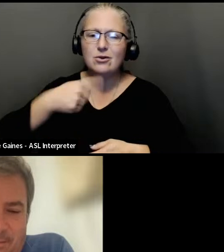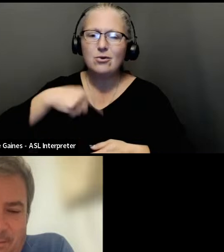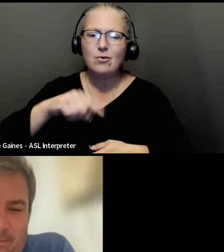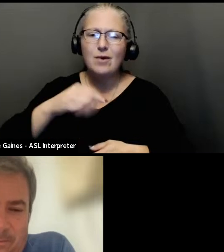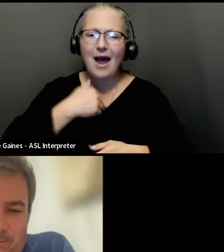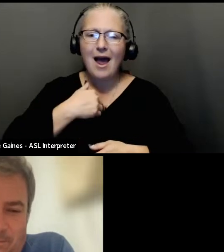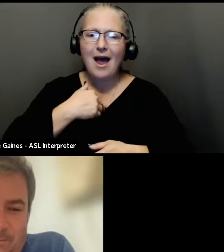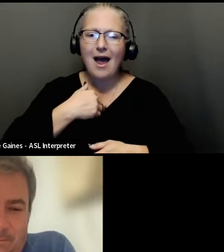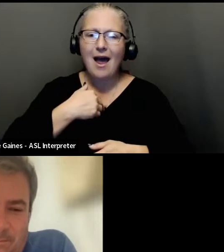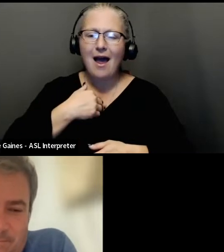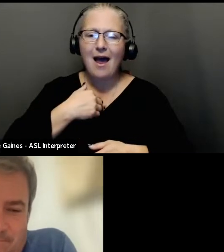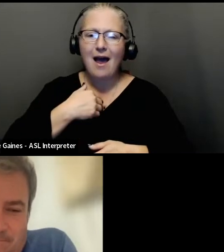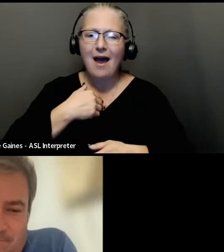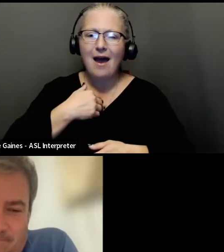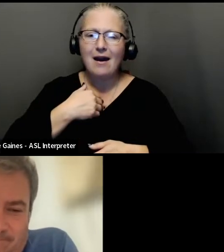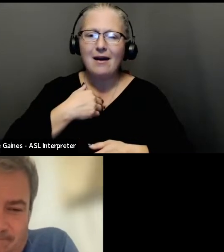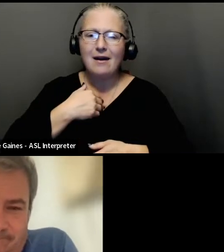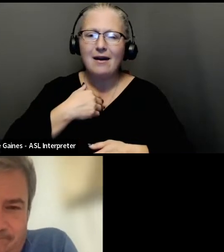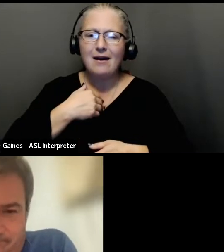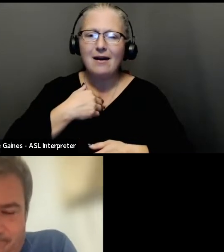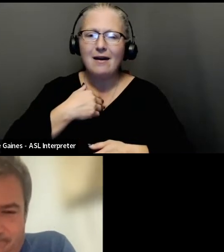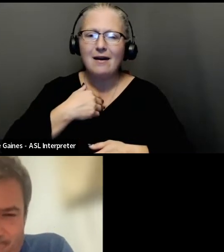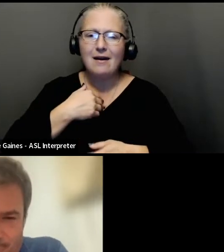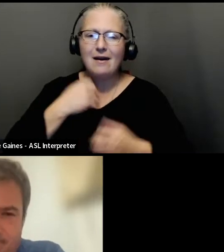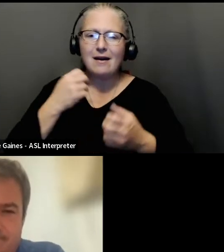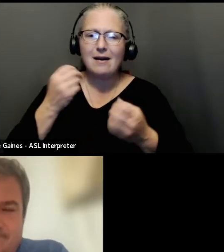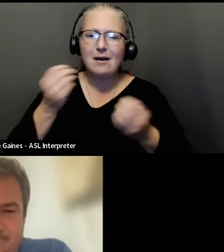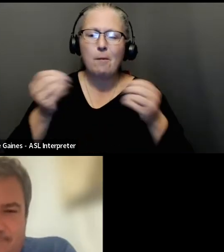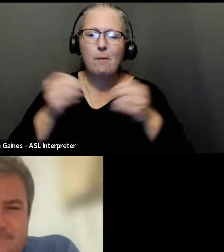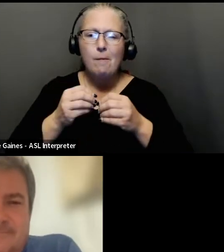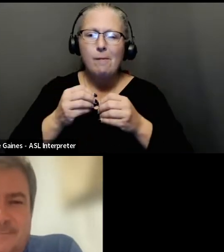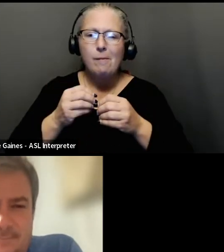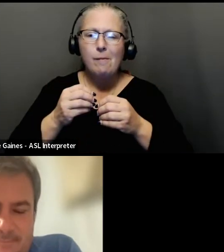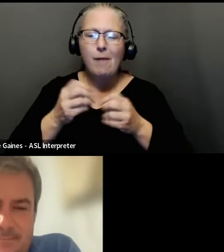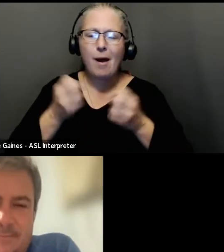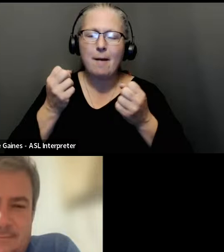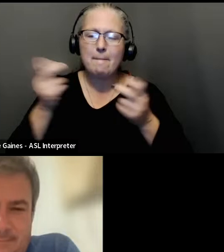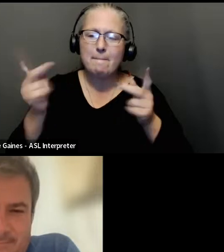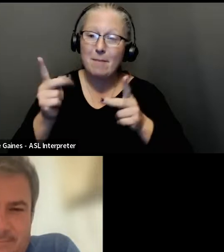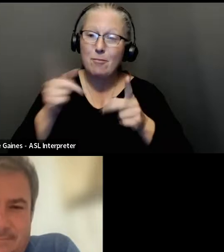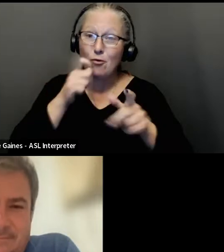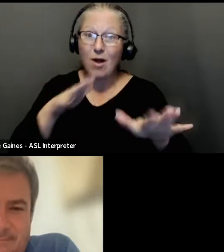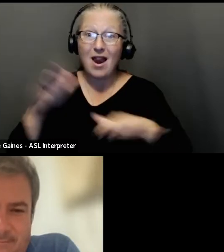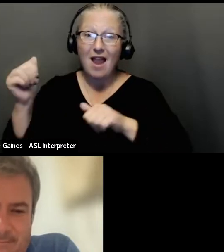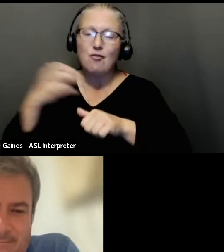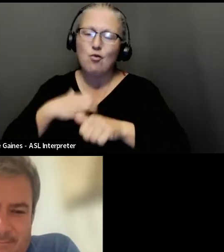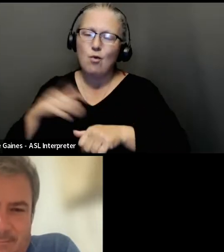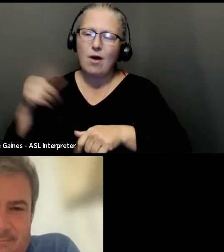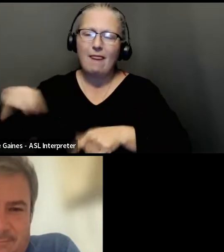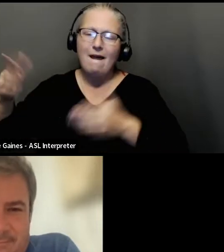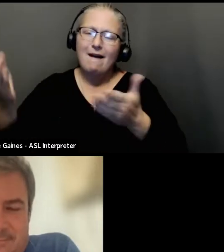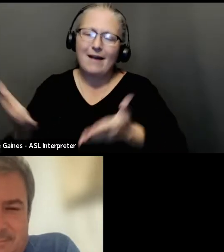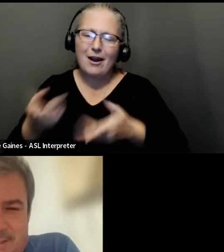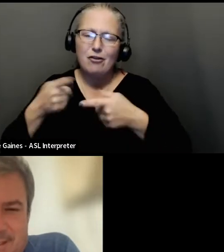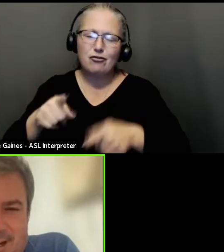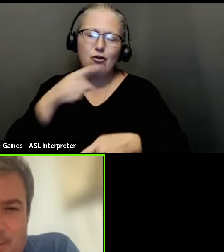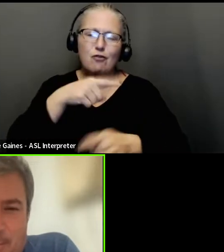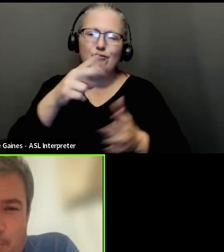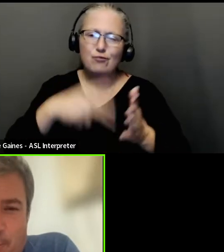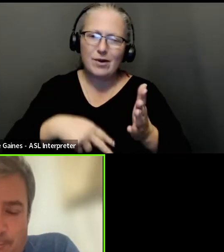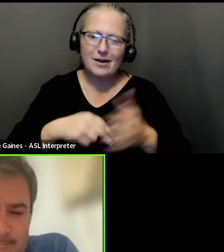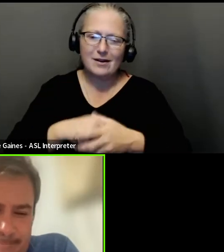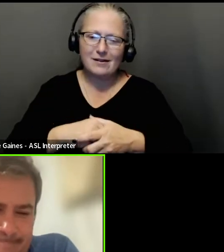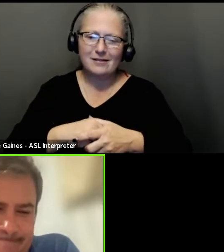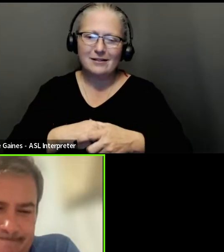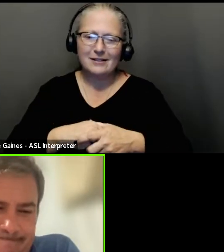as many people here for your reading as we had here earlier. So thank you very much. Thank you.